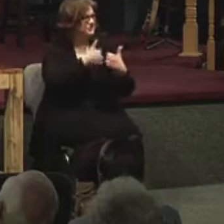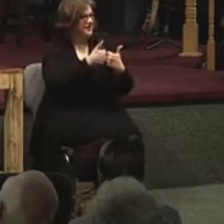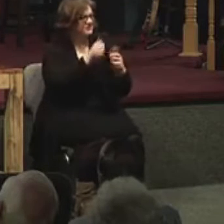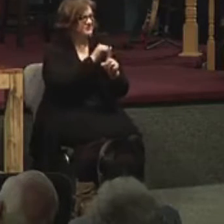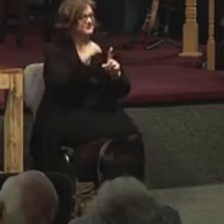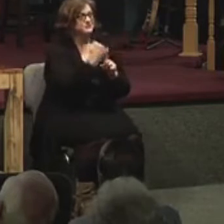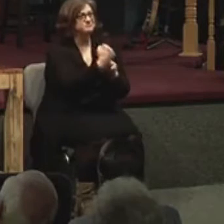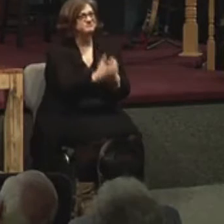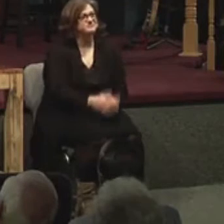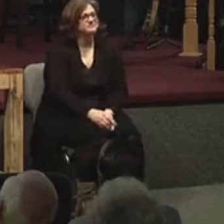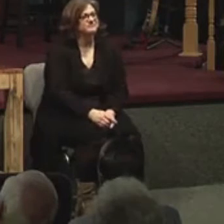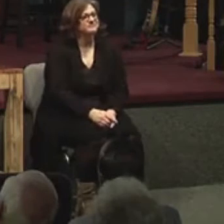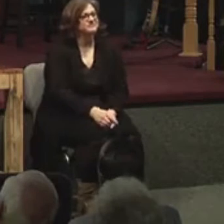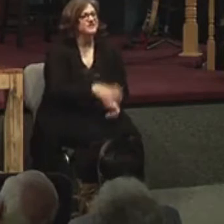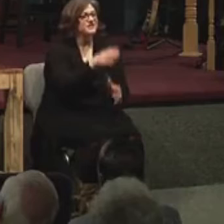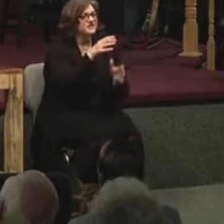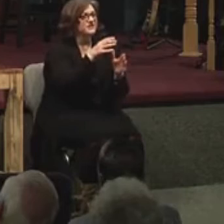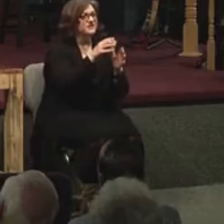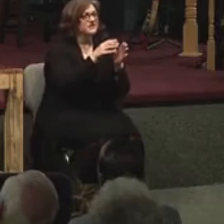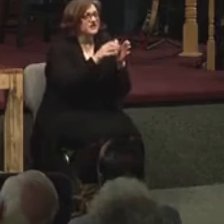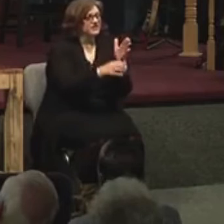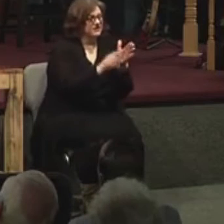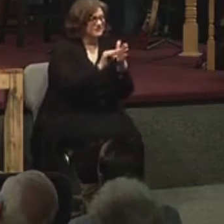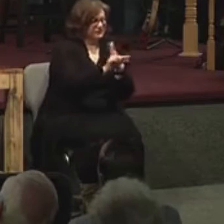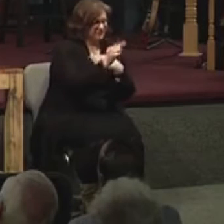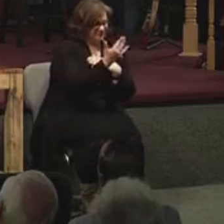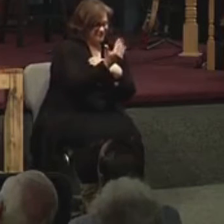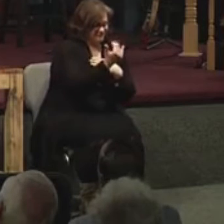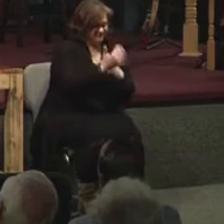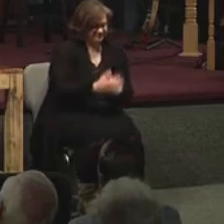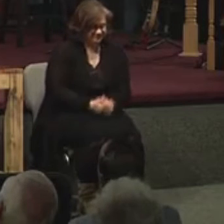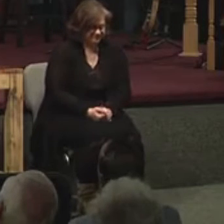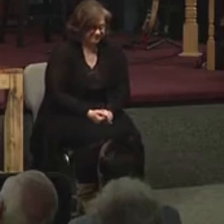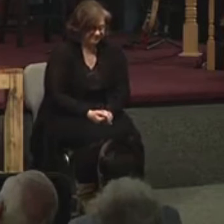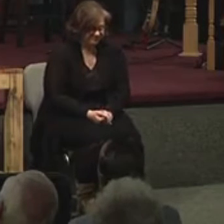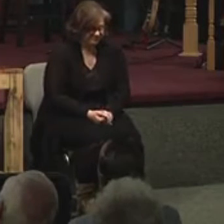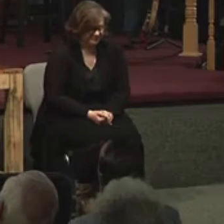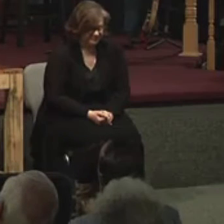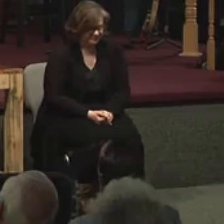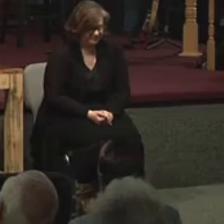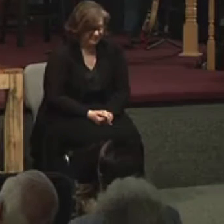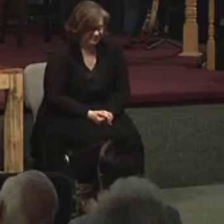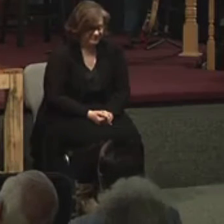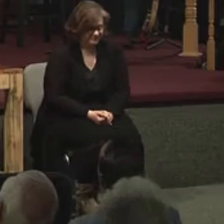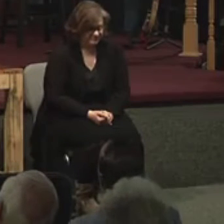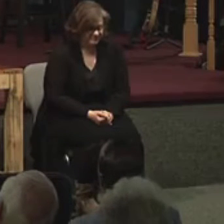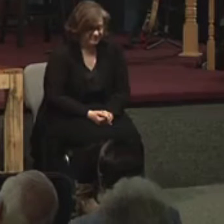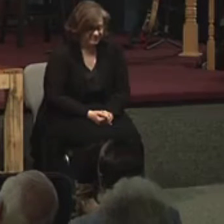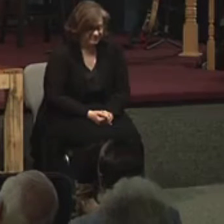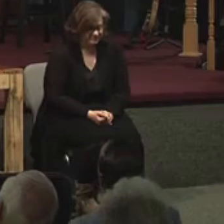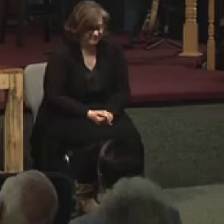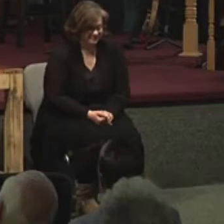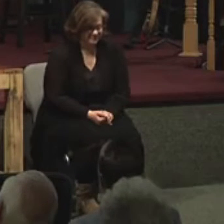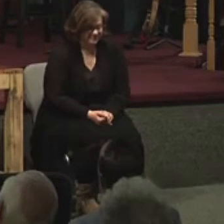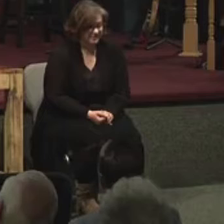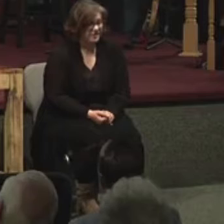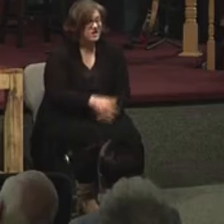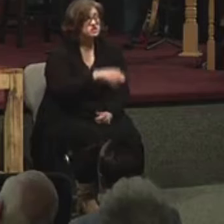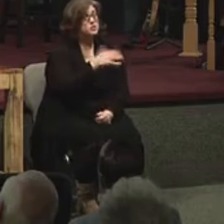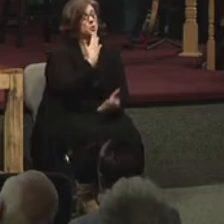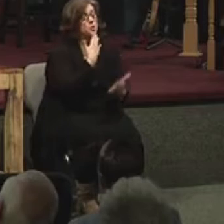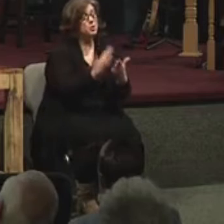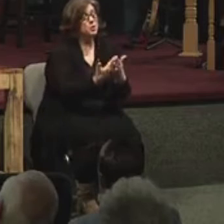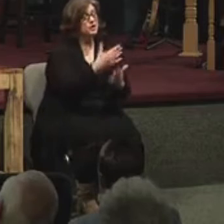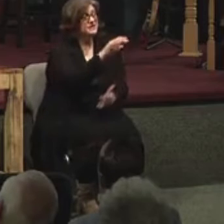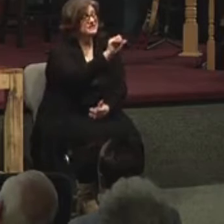Verse 15, Jesus said, but the seed on good soil stands for those with a noble and good heart, who